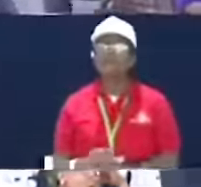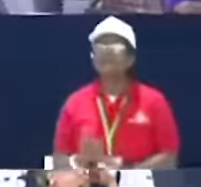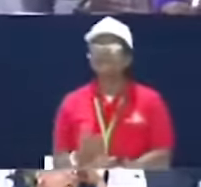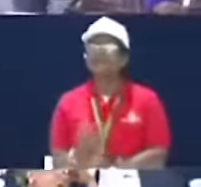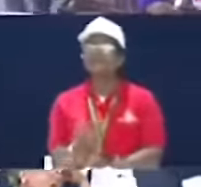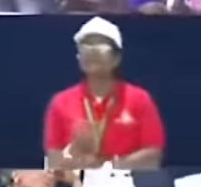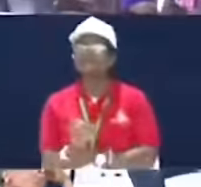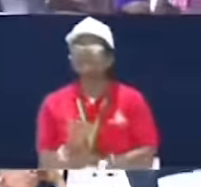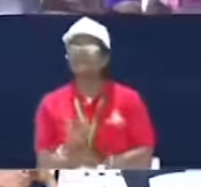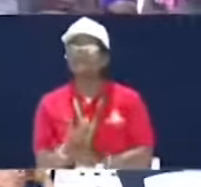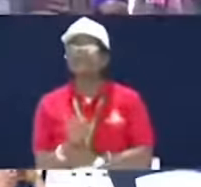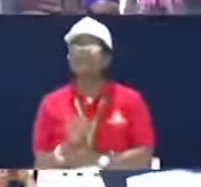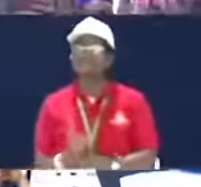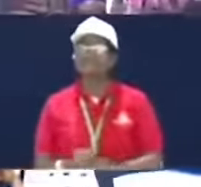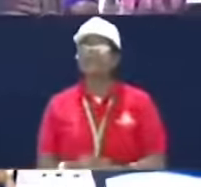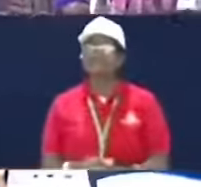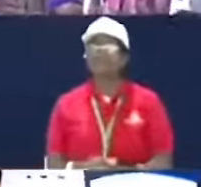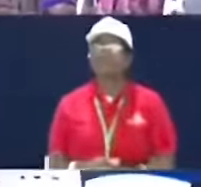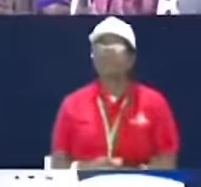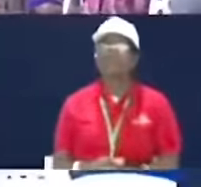Jesus.